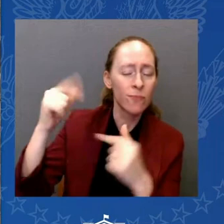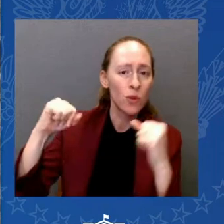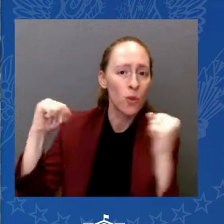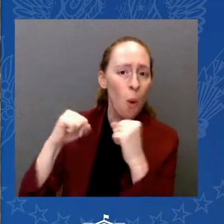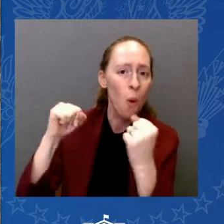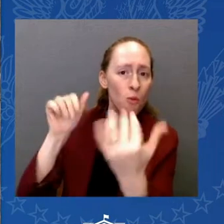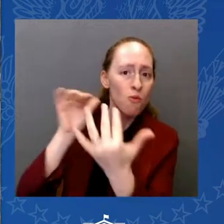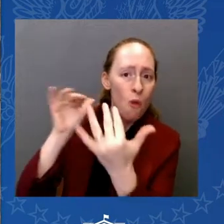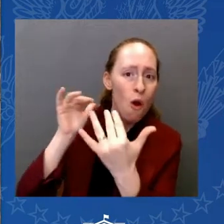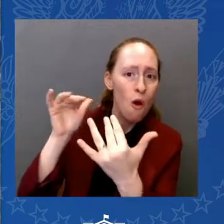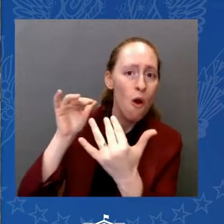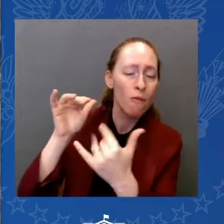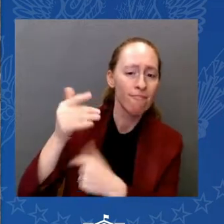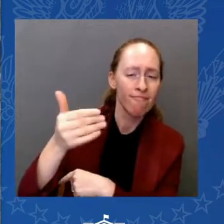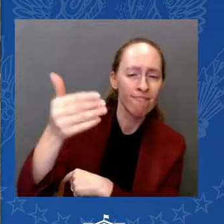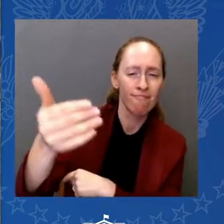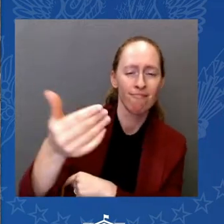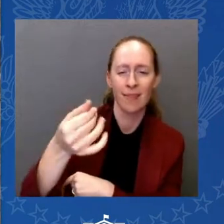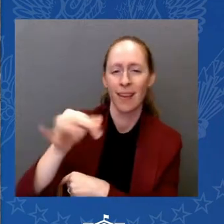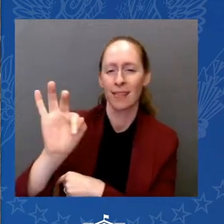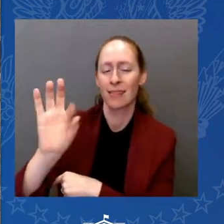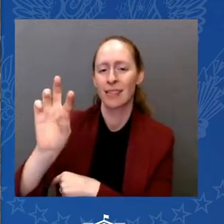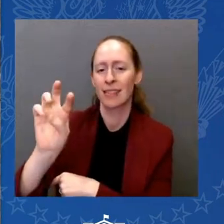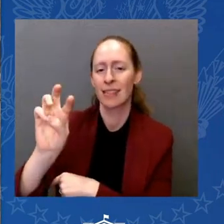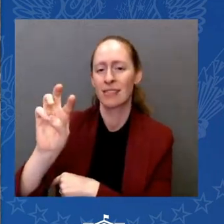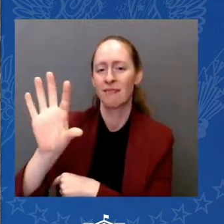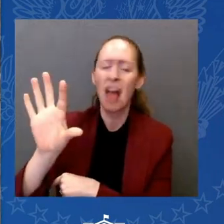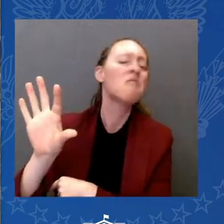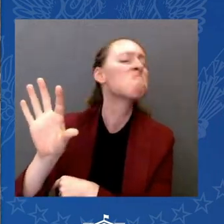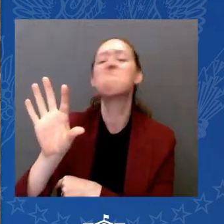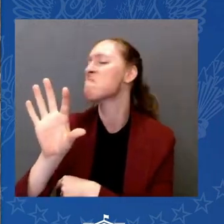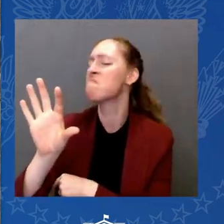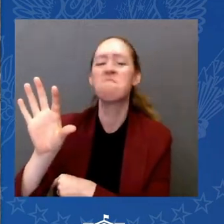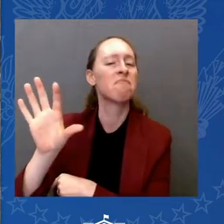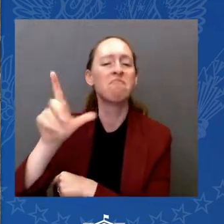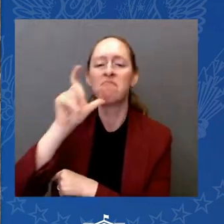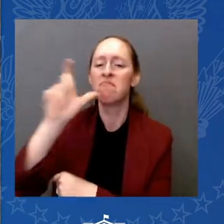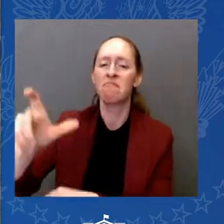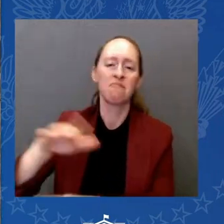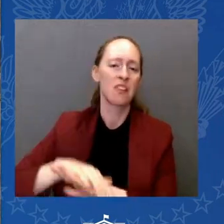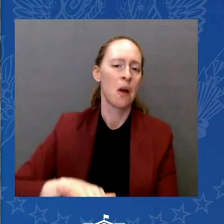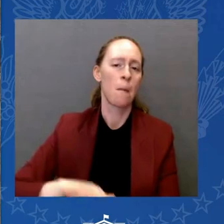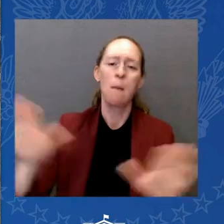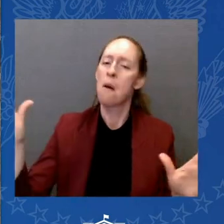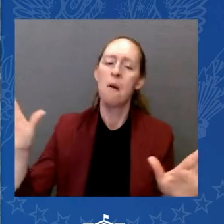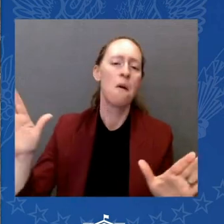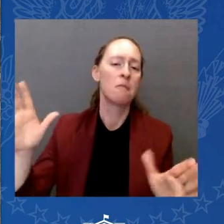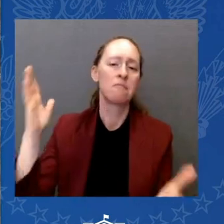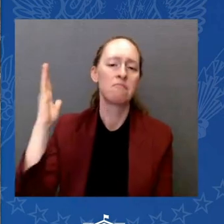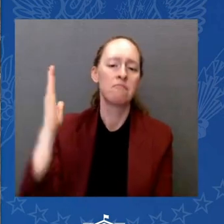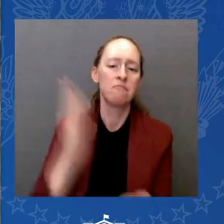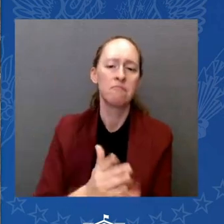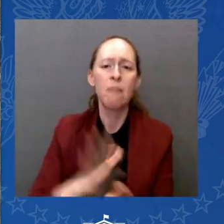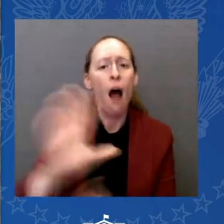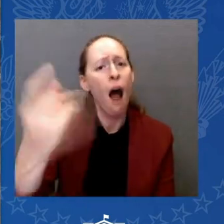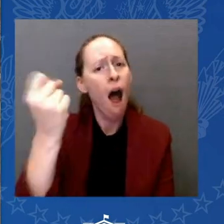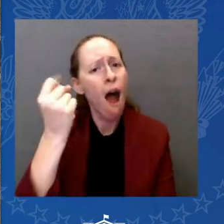60,000 service members who are pro-life because they won't take the vax and he won't allow any religious